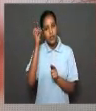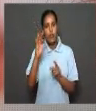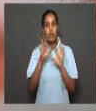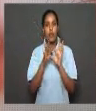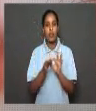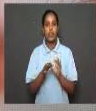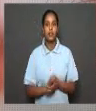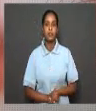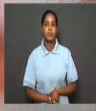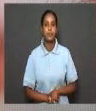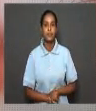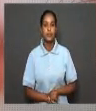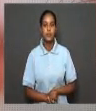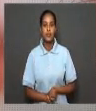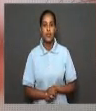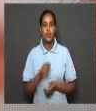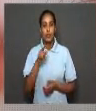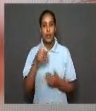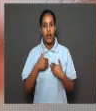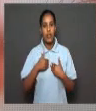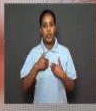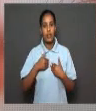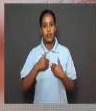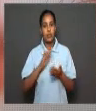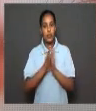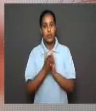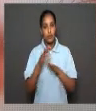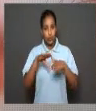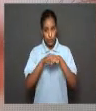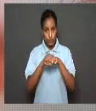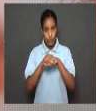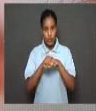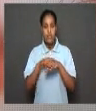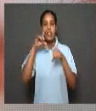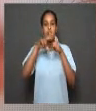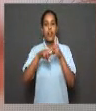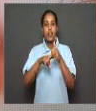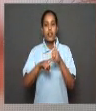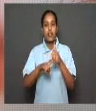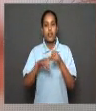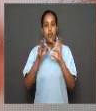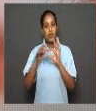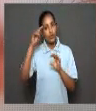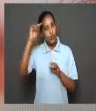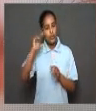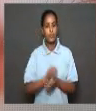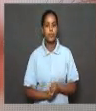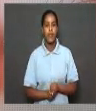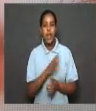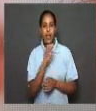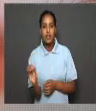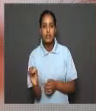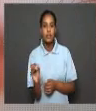bonding. You have already been introduced to the valence bond theory,